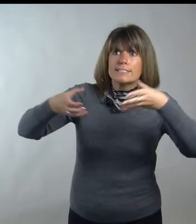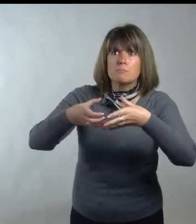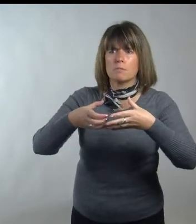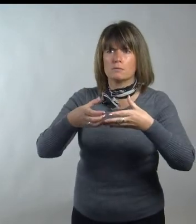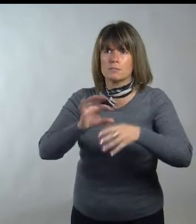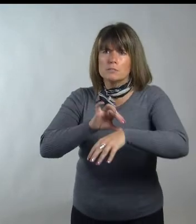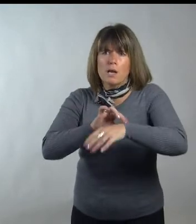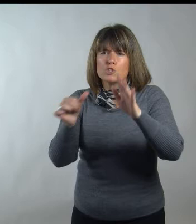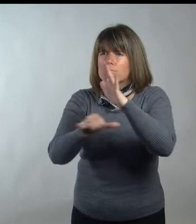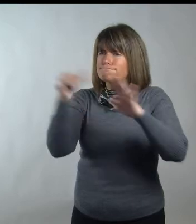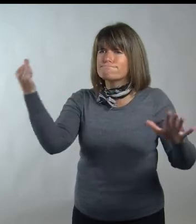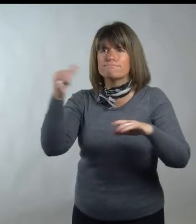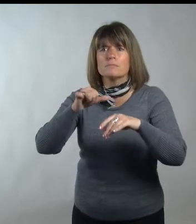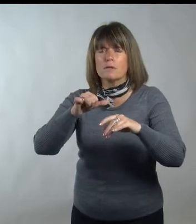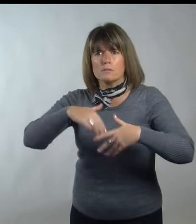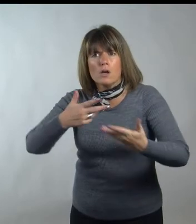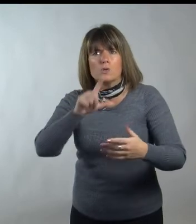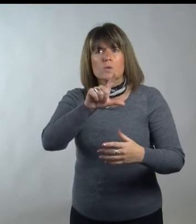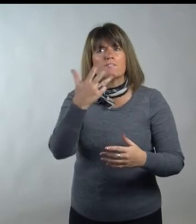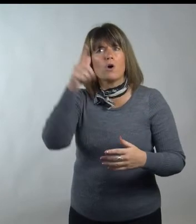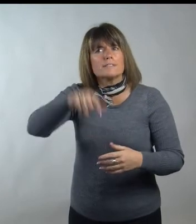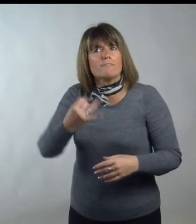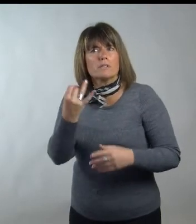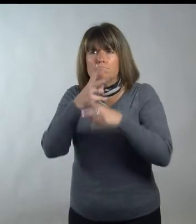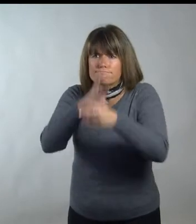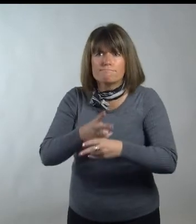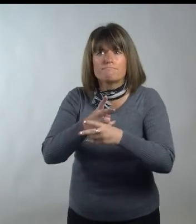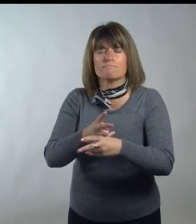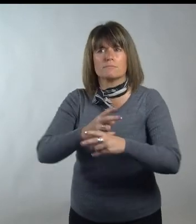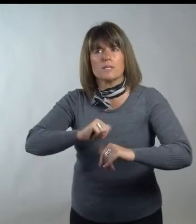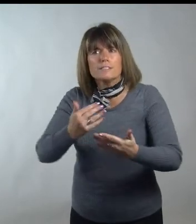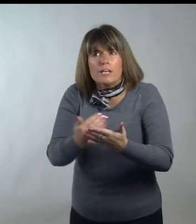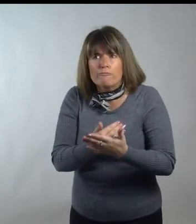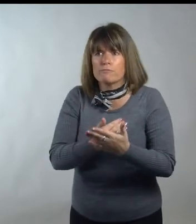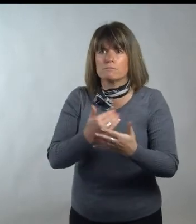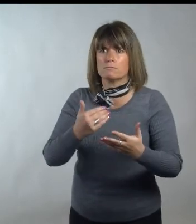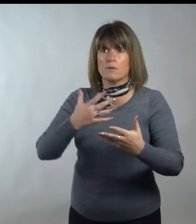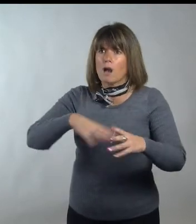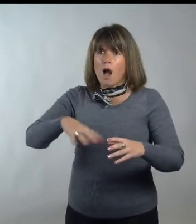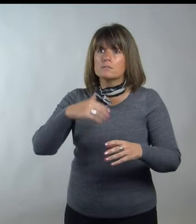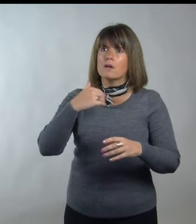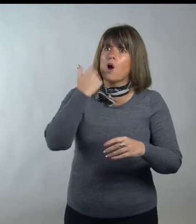are better and safer. We can't do that in every hospital because there aren't enough doctors to go round.